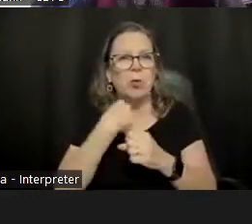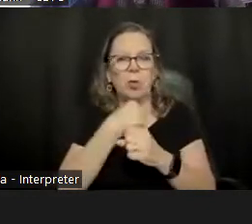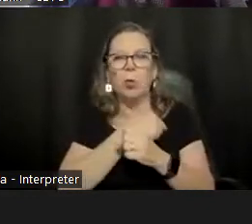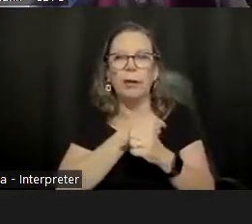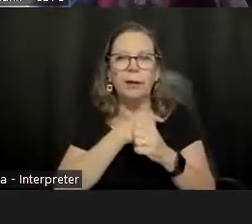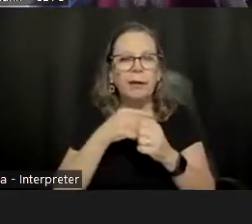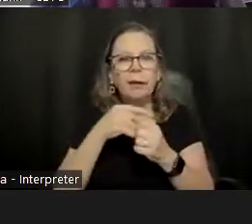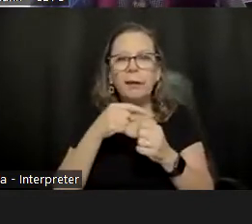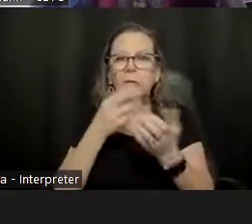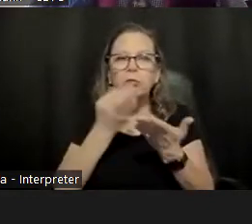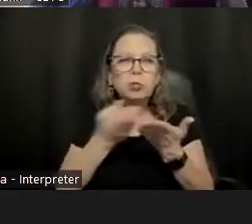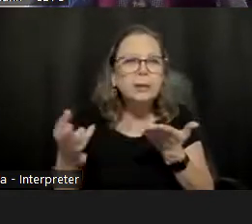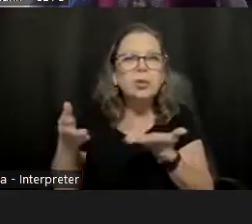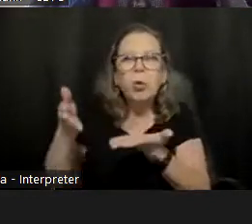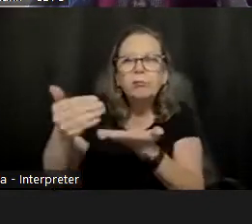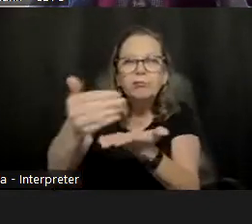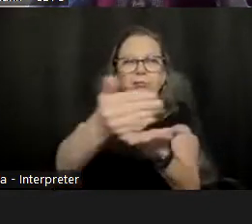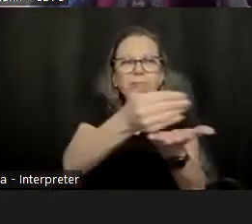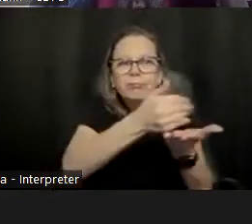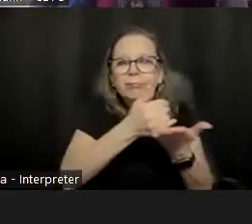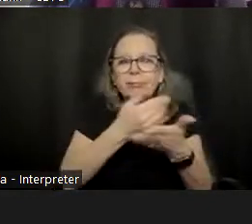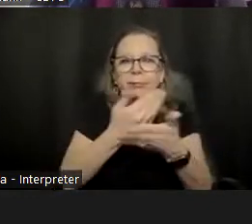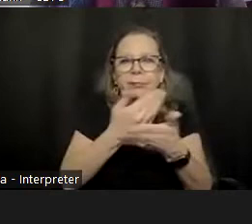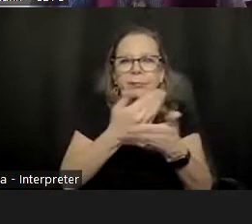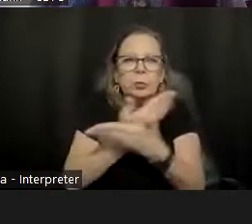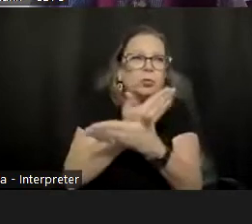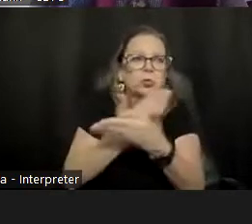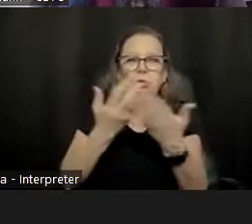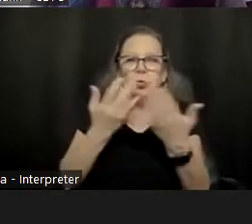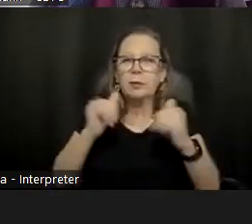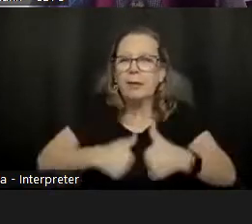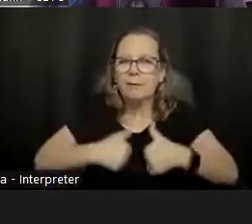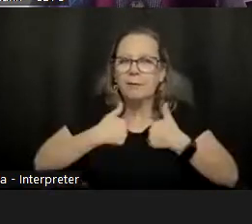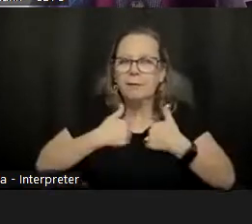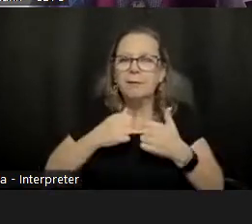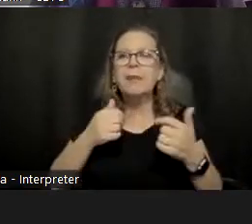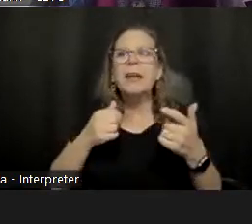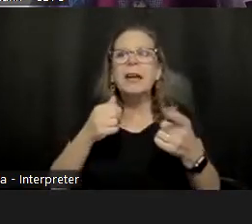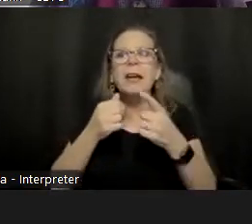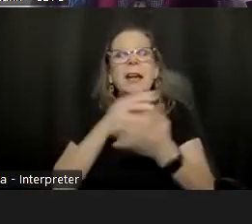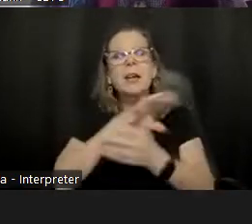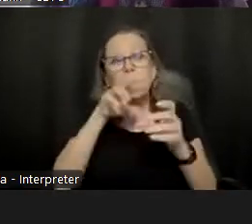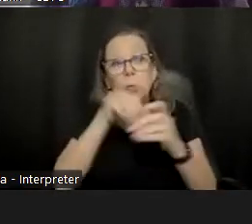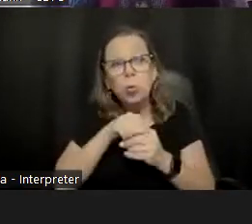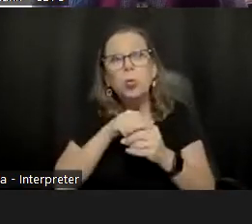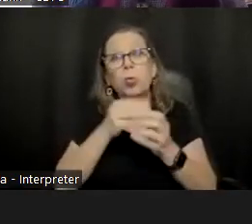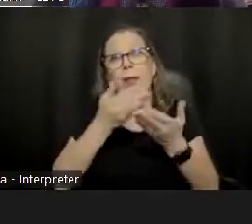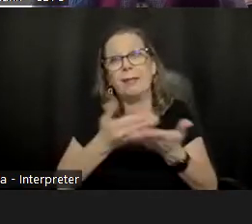collecting resources that are up to date and active. And that includes resources